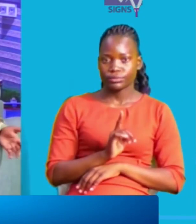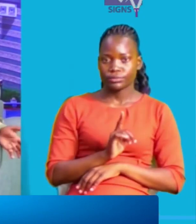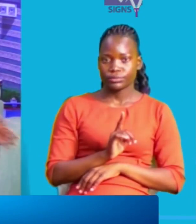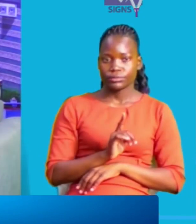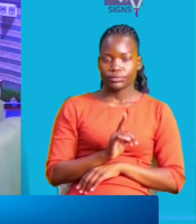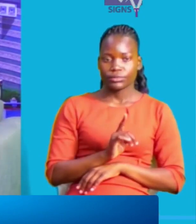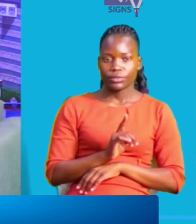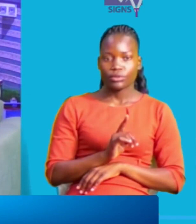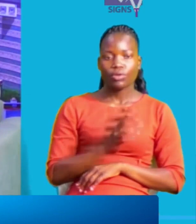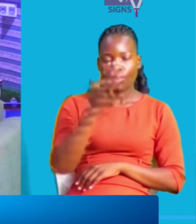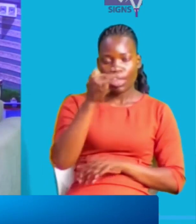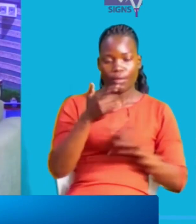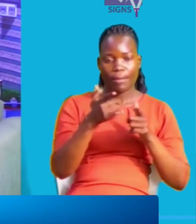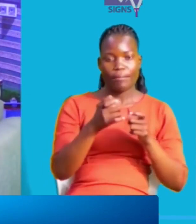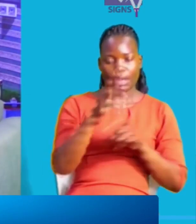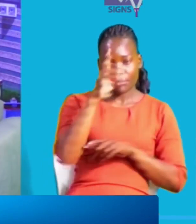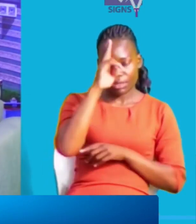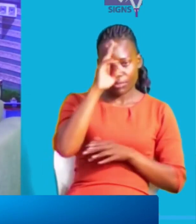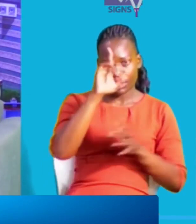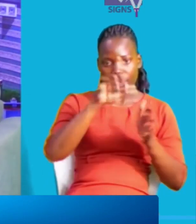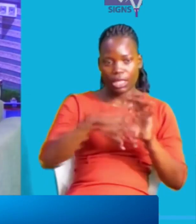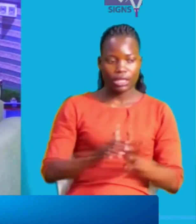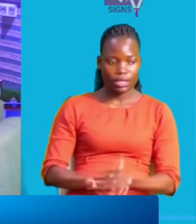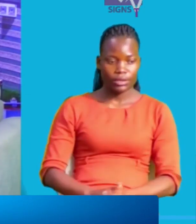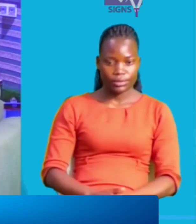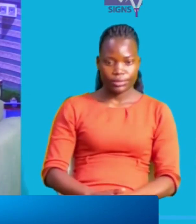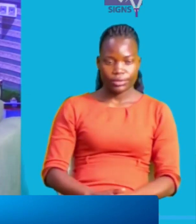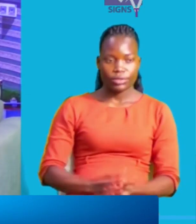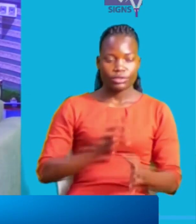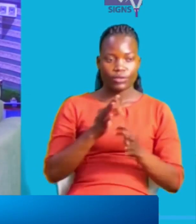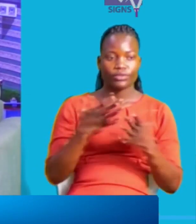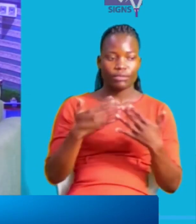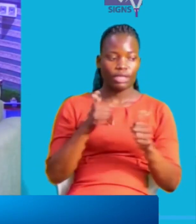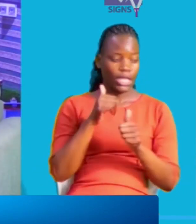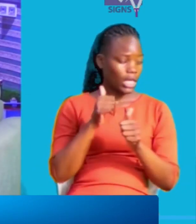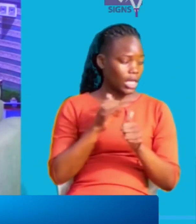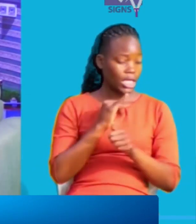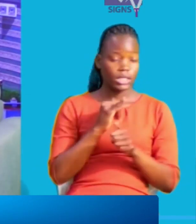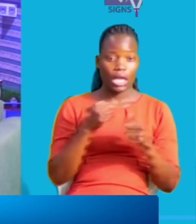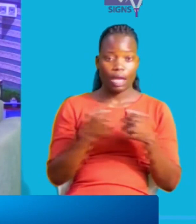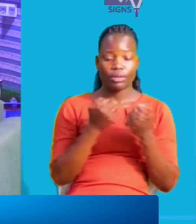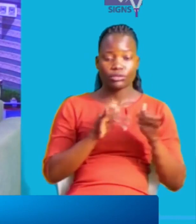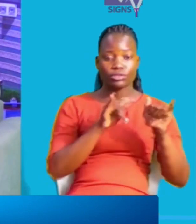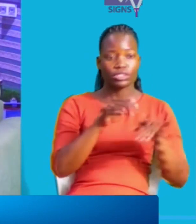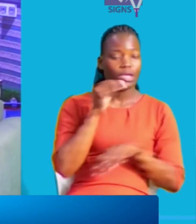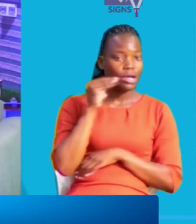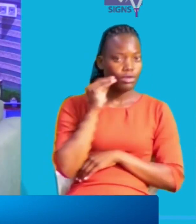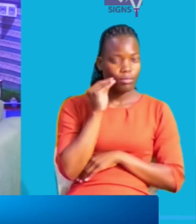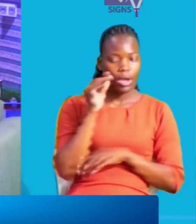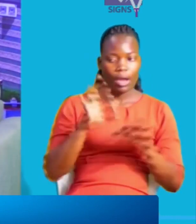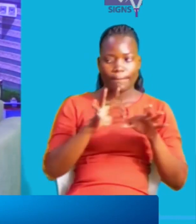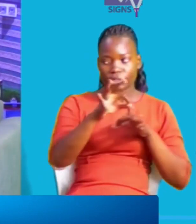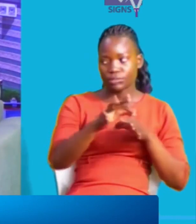blame the police officer at long last? Yes. So if something is happening, please do not just stay at home. Postponed.